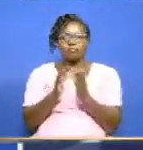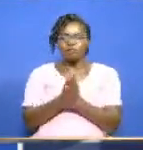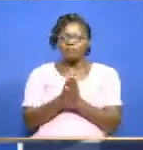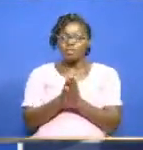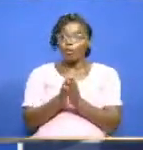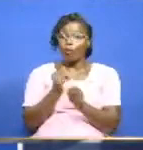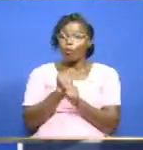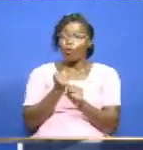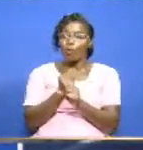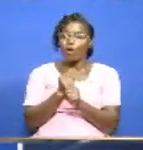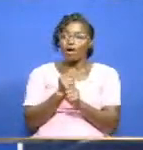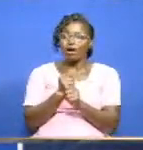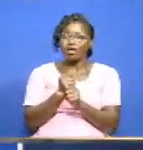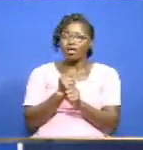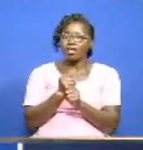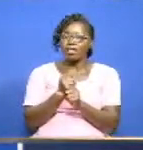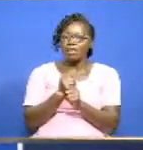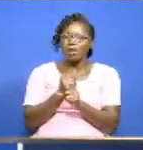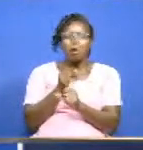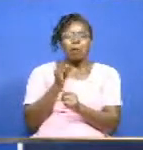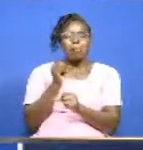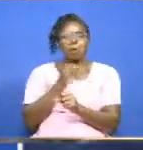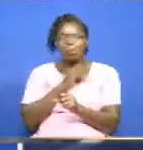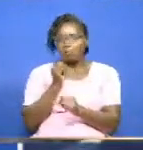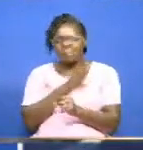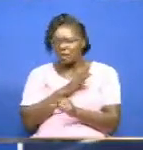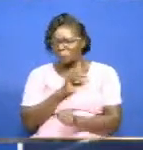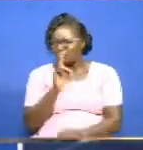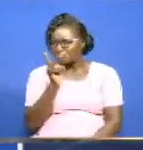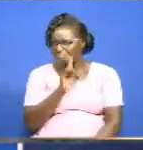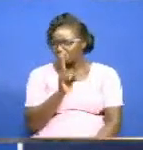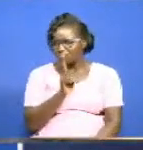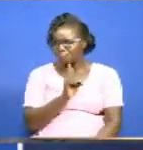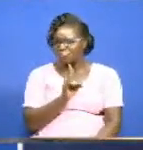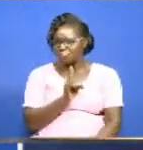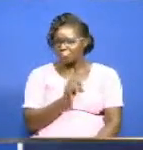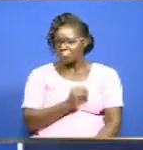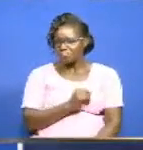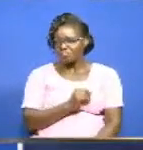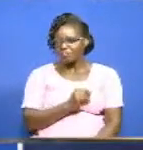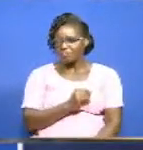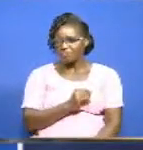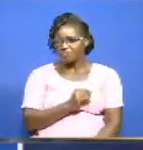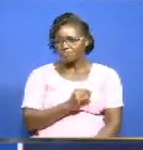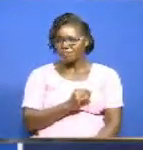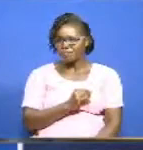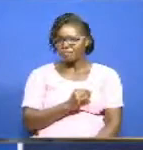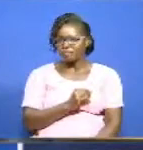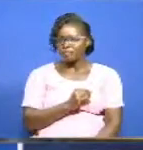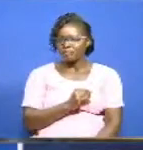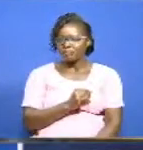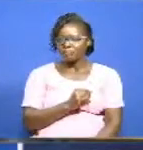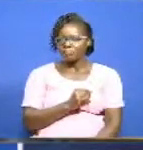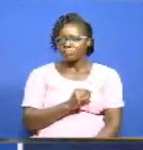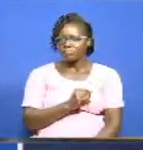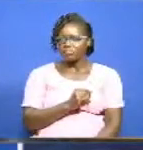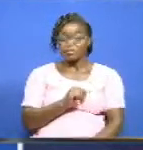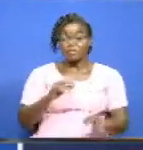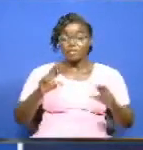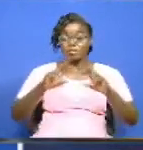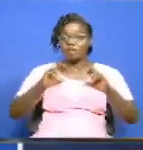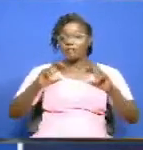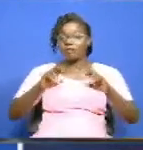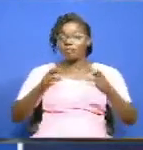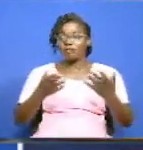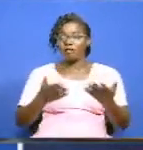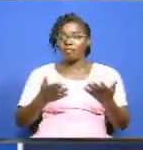the assignments, do the assignments without any question. In fact, in our supervisory, we